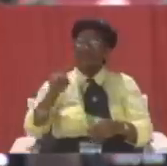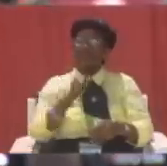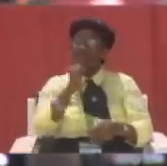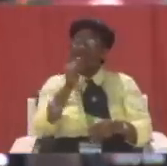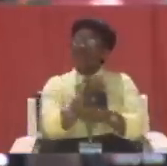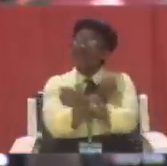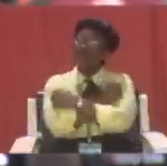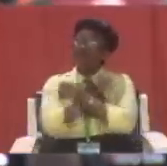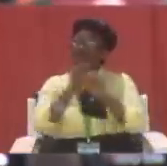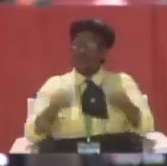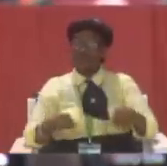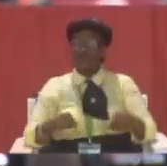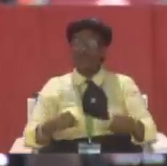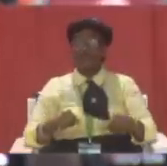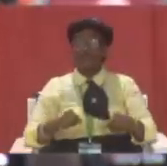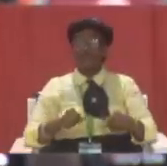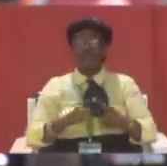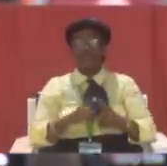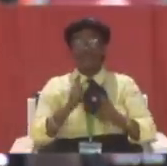wonder.